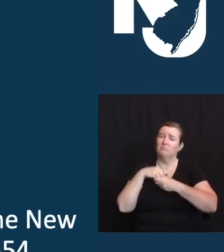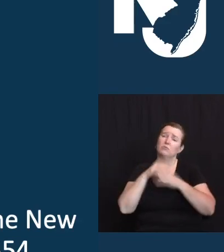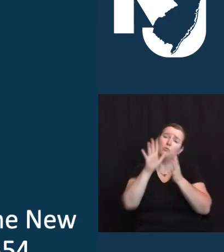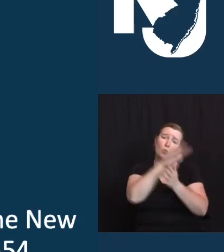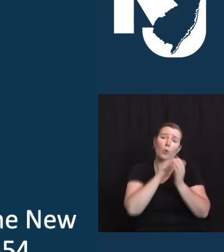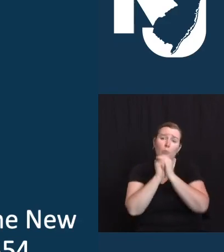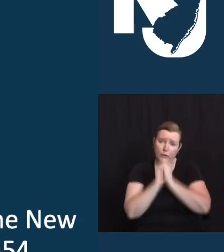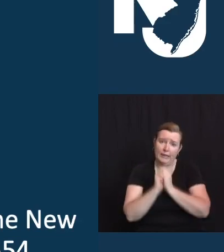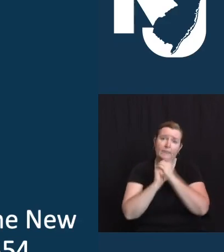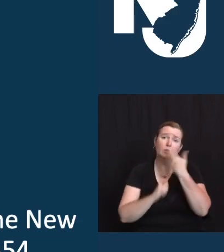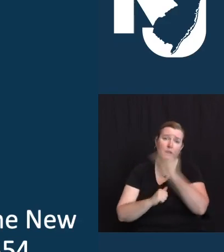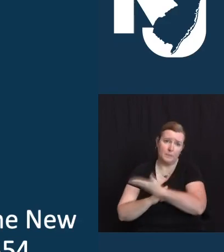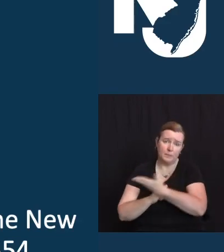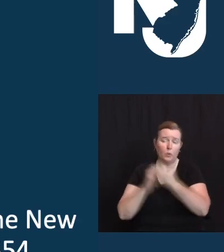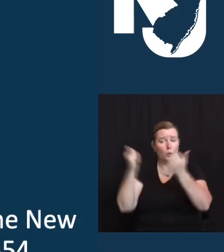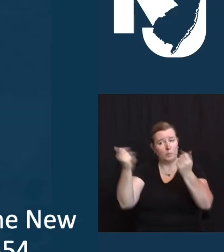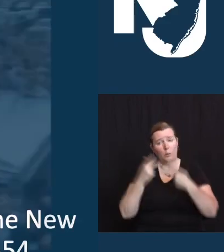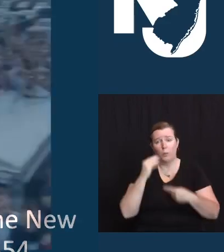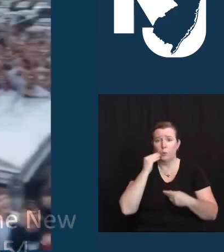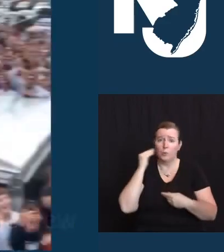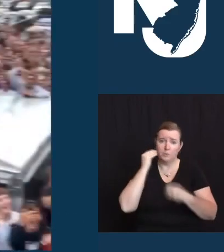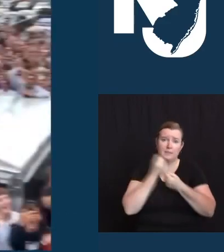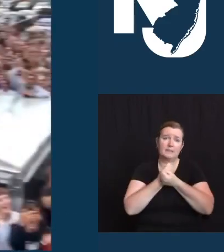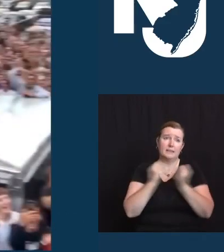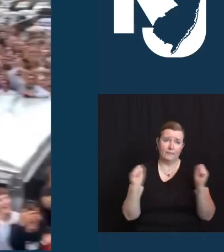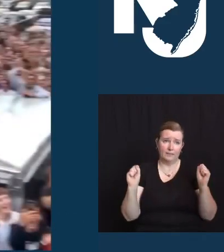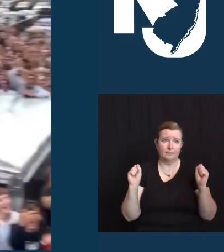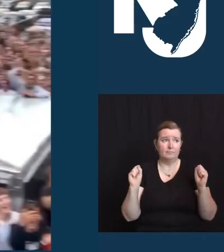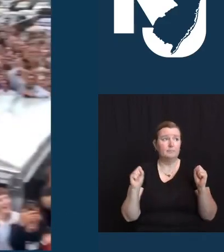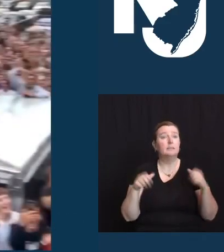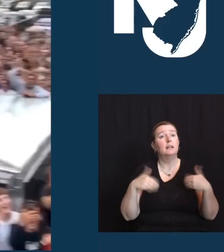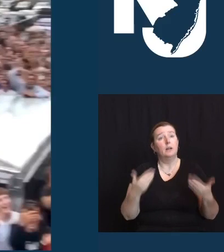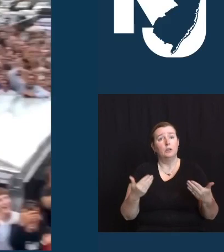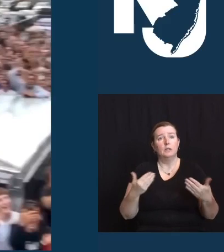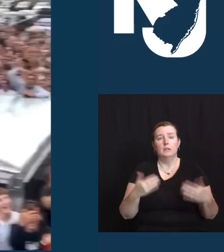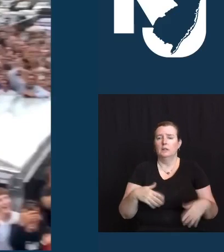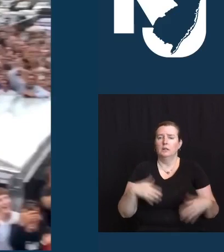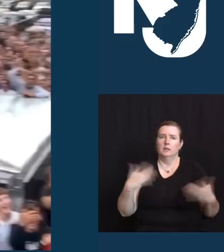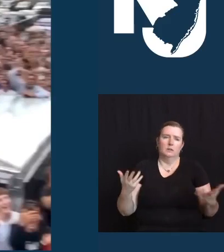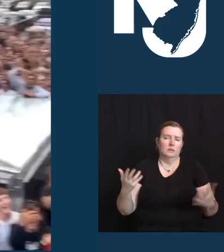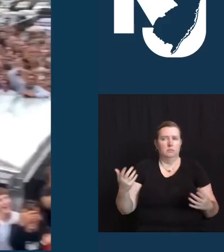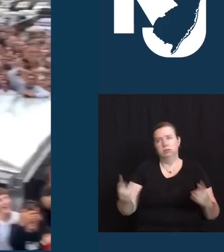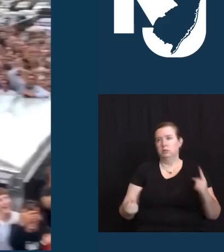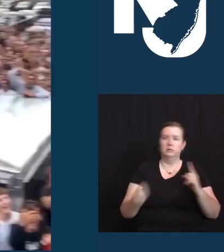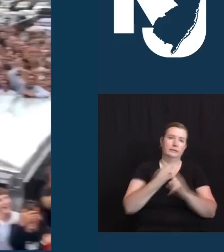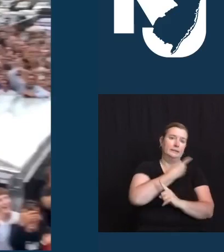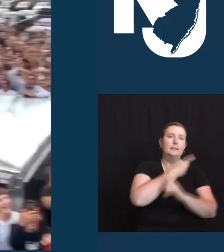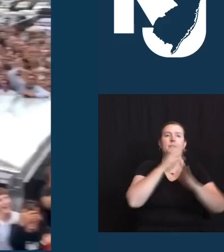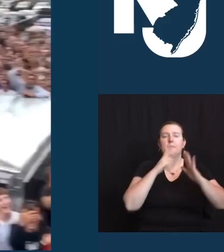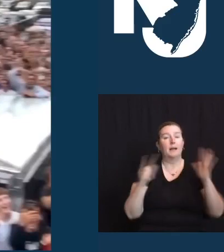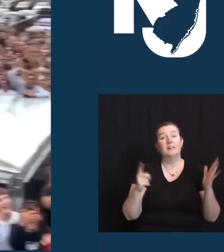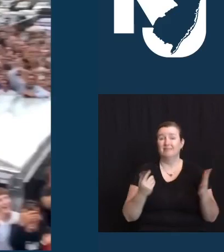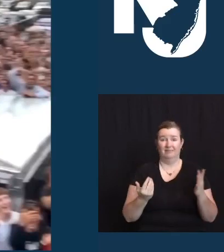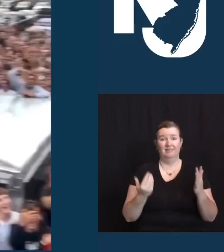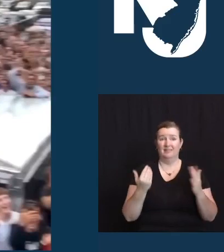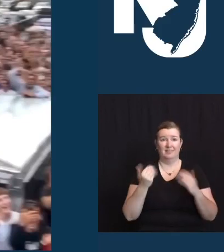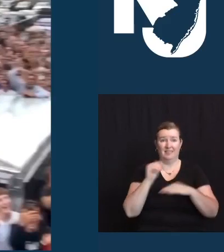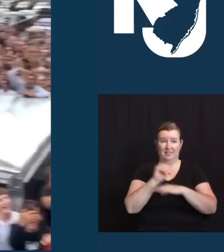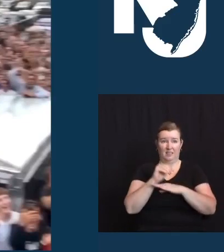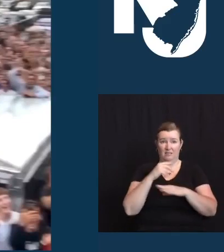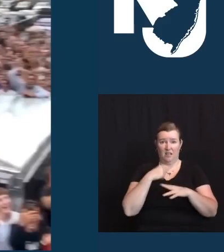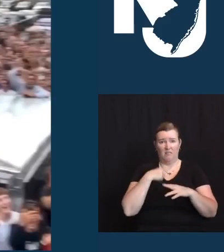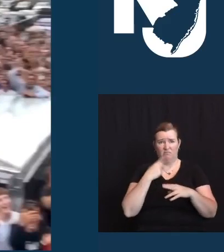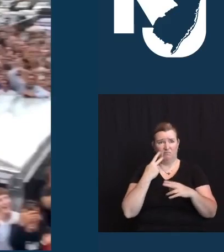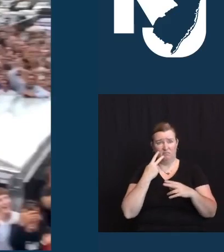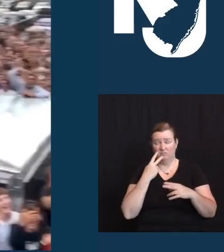safe return. Next, going to the other end of the spectrum, on Monday night we saw perhaps our most